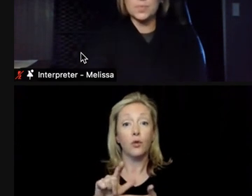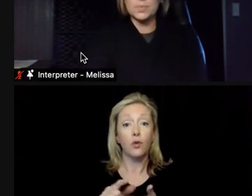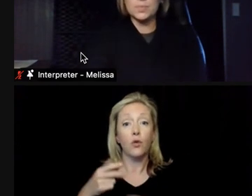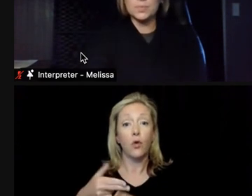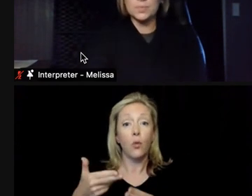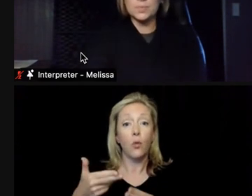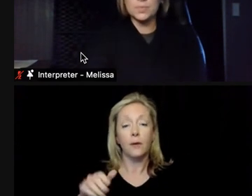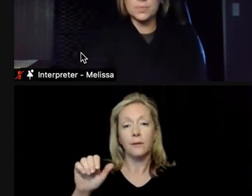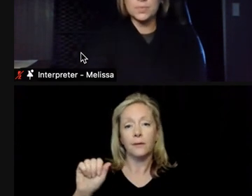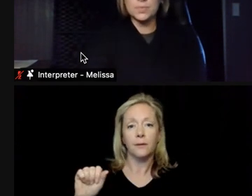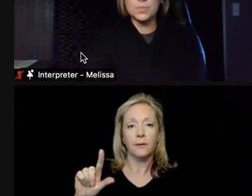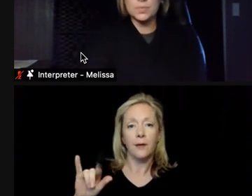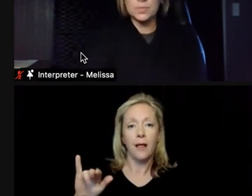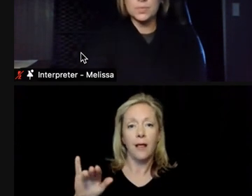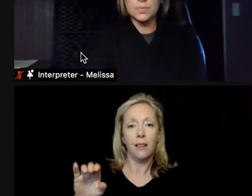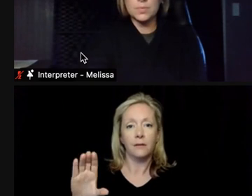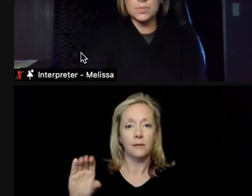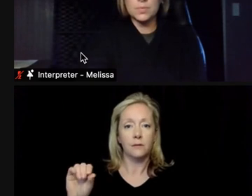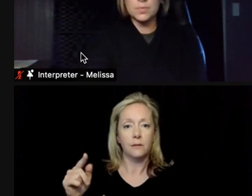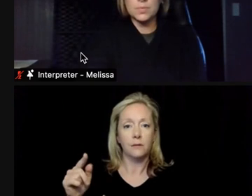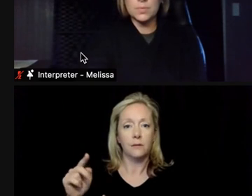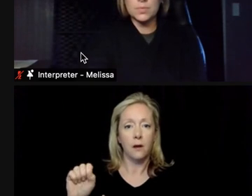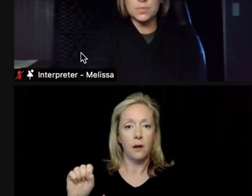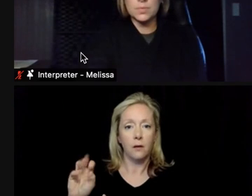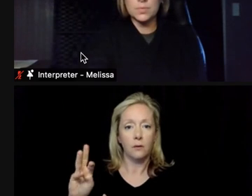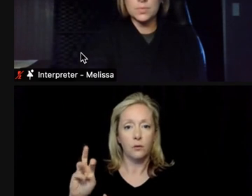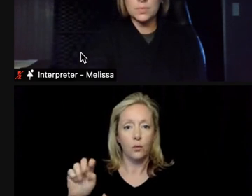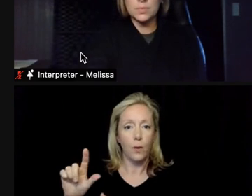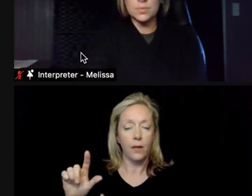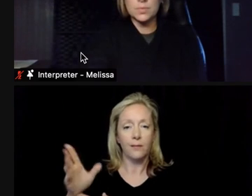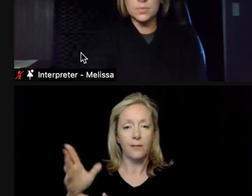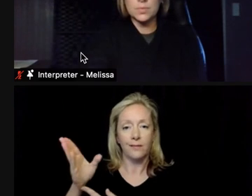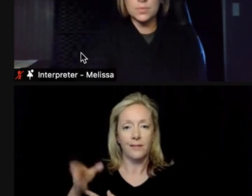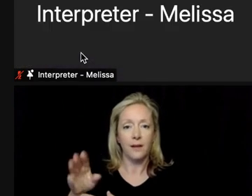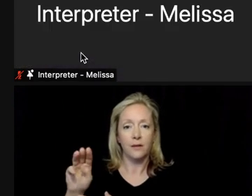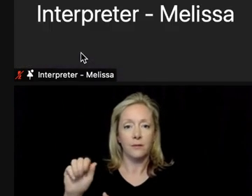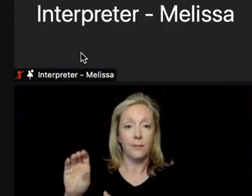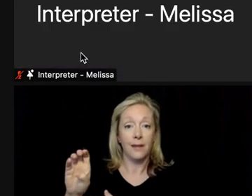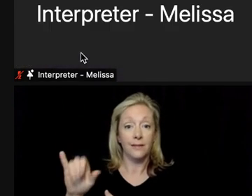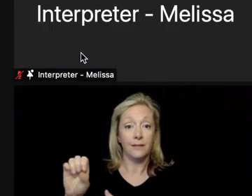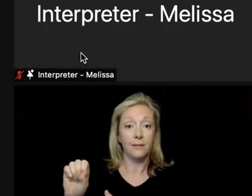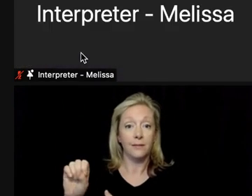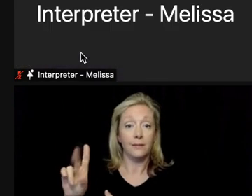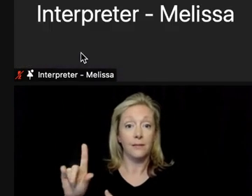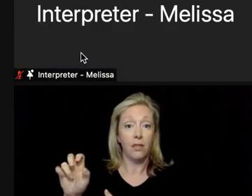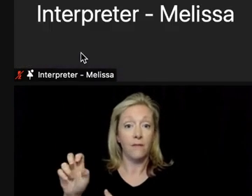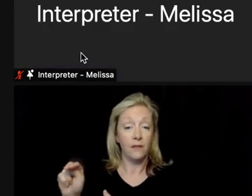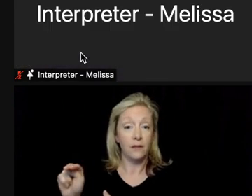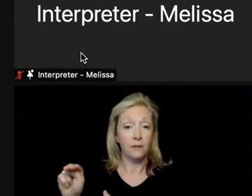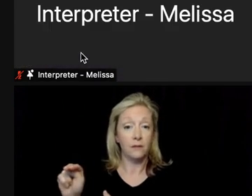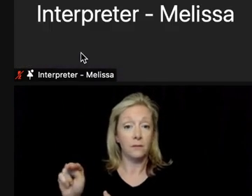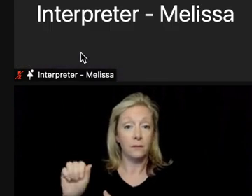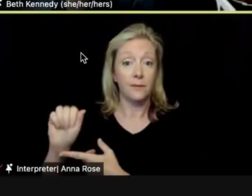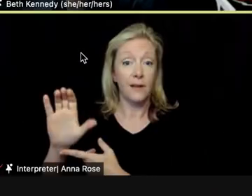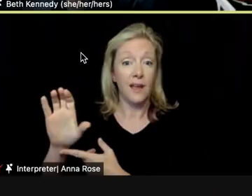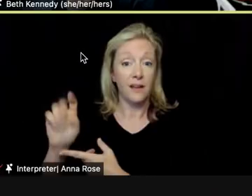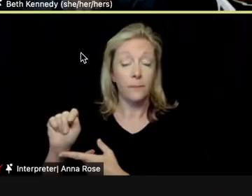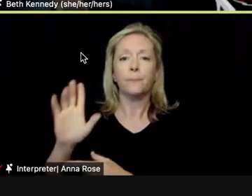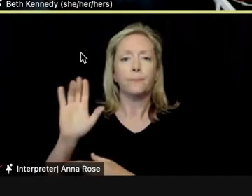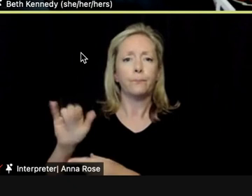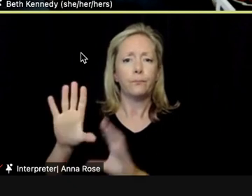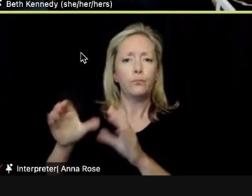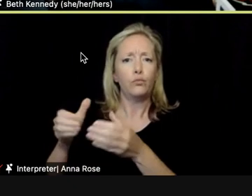there's a group that has reintroduced and advocated for that. It's been in Congress, and then